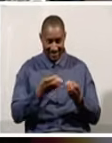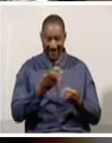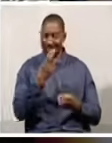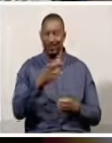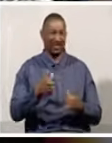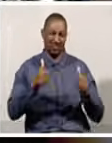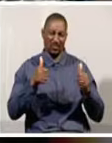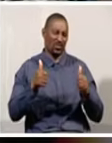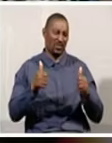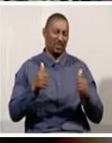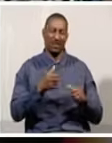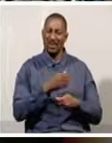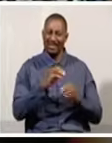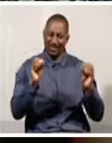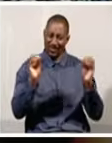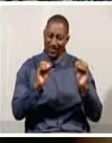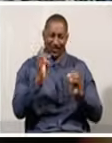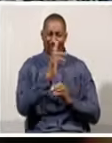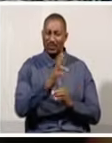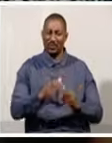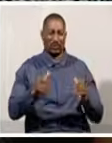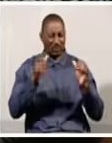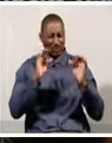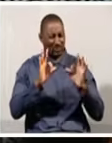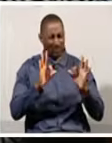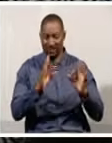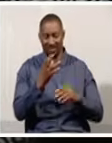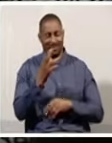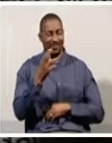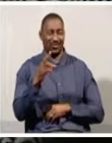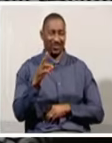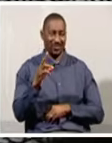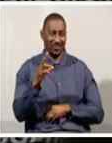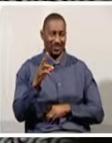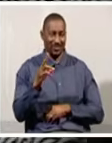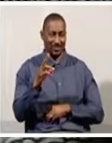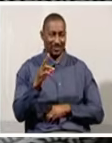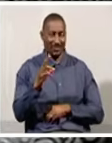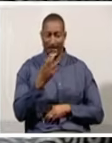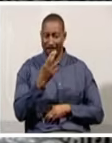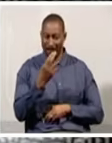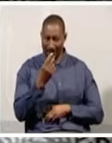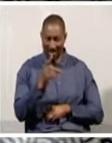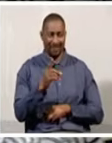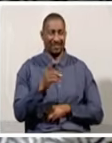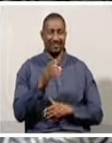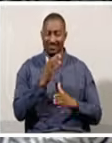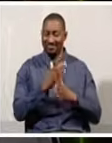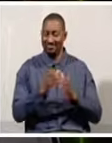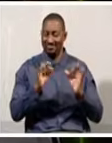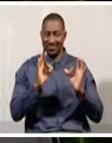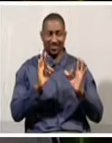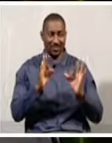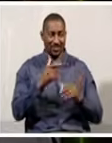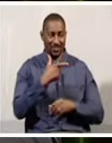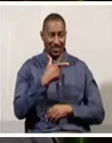course. None of us are. But his leadership skills stood out, definitely. Thank you, Elago.